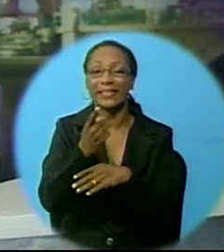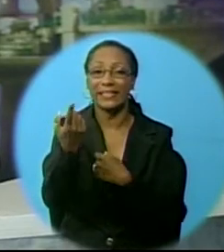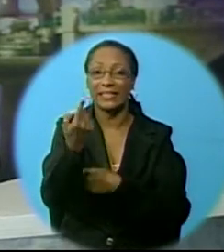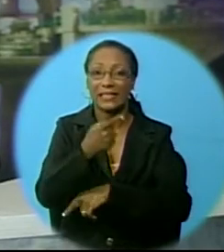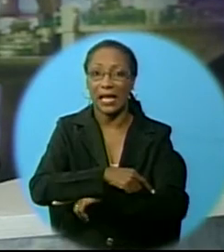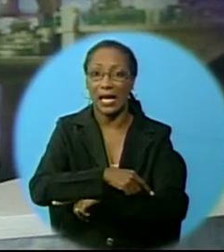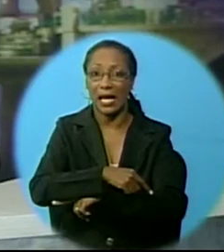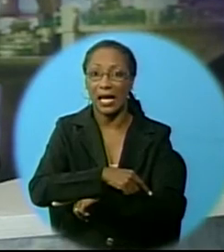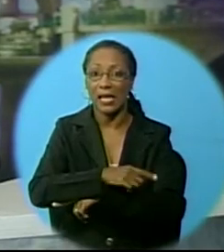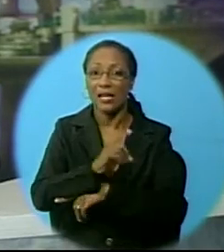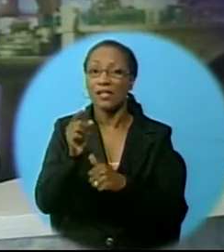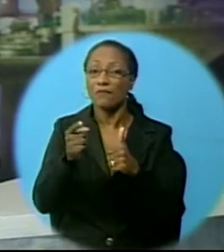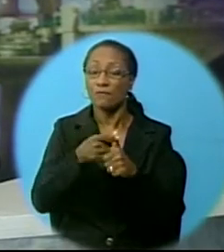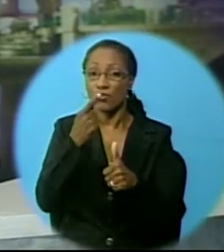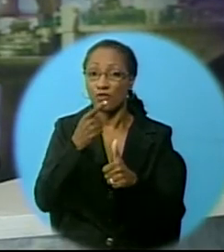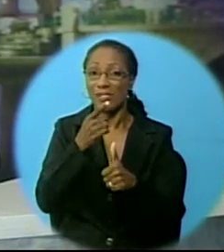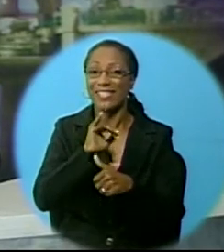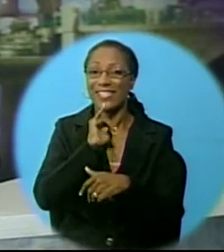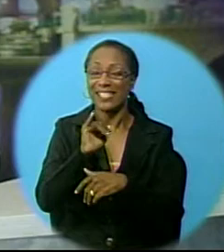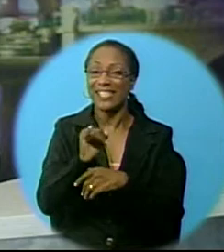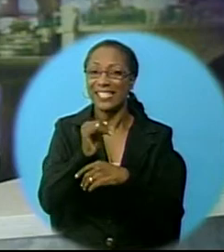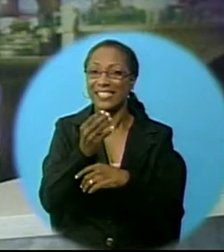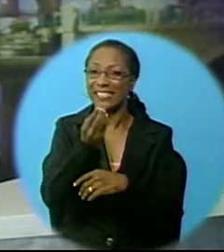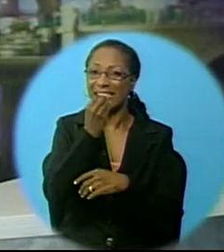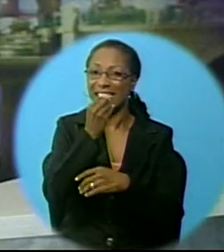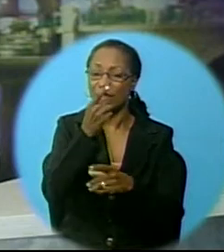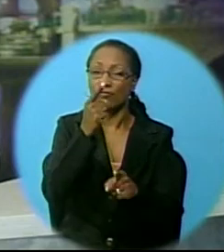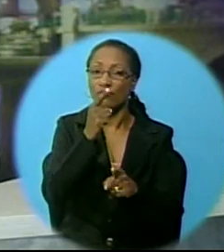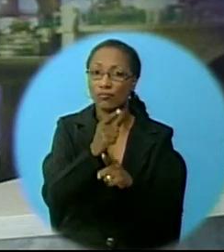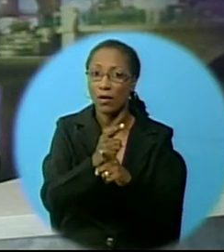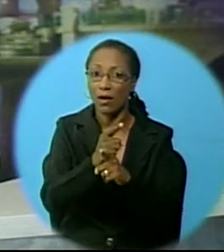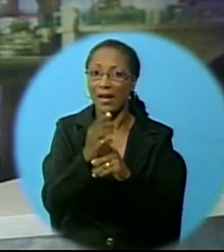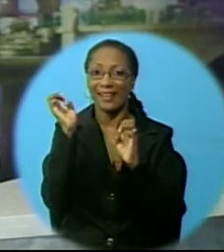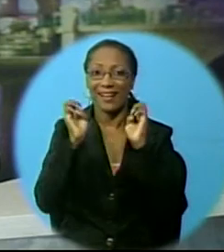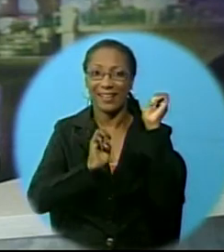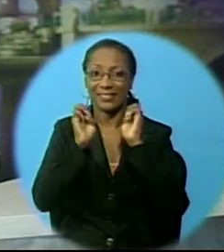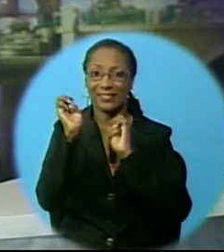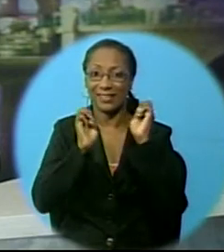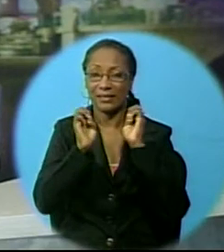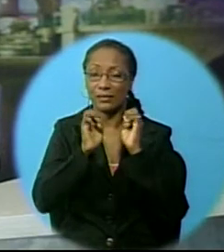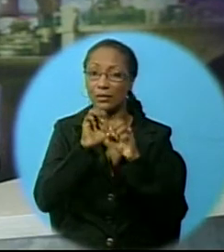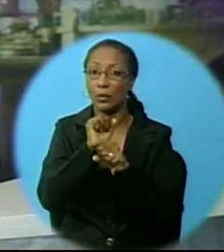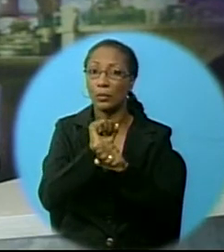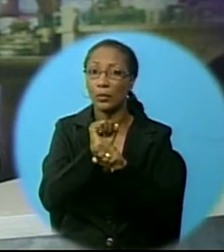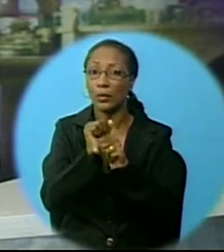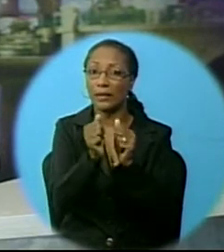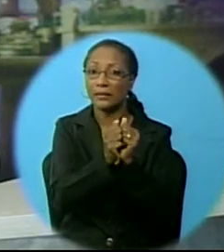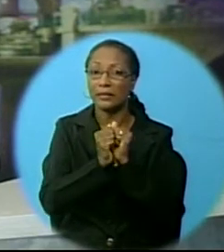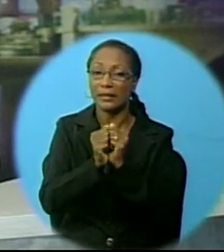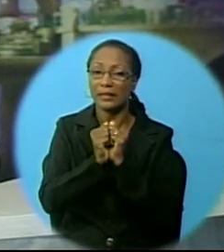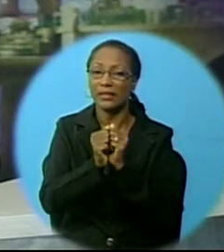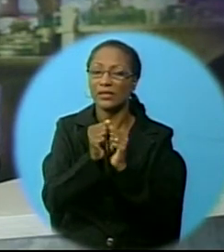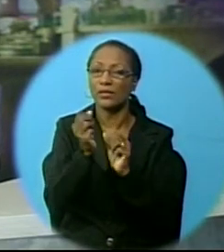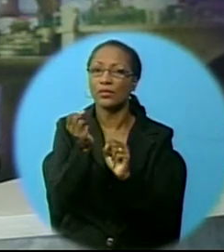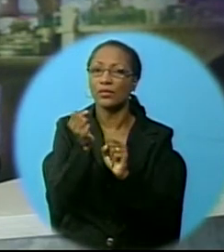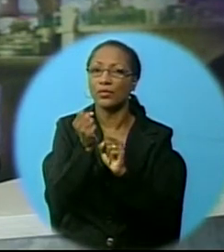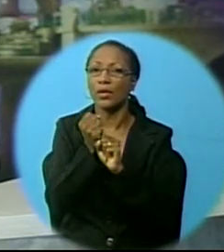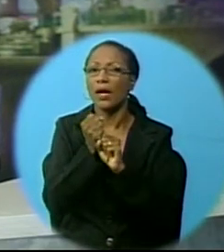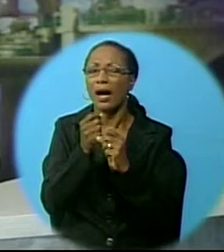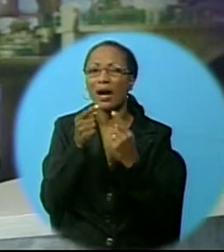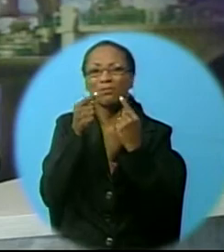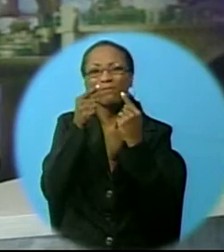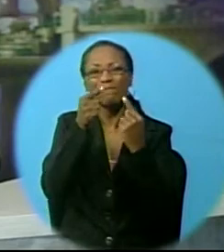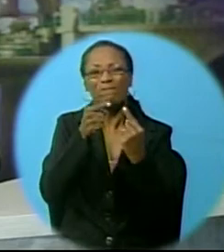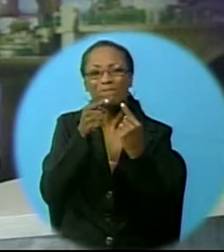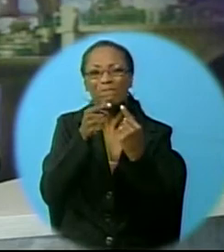of attack is diet and exercise. She says the Health Ministry is working with its partners to provide the right environment to tackle diabetes